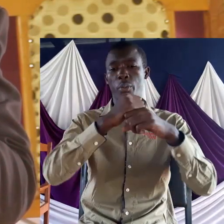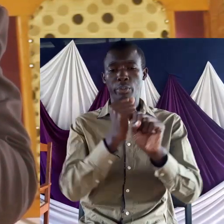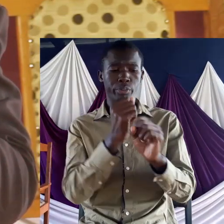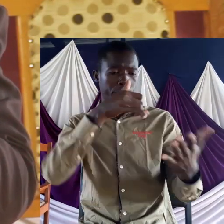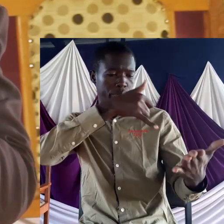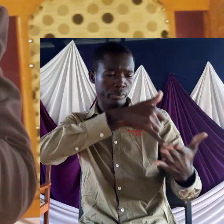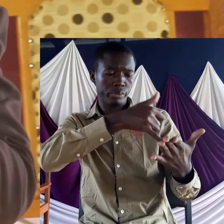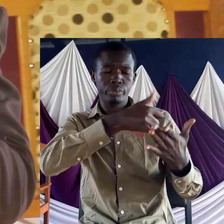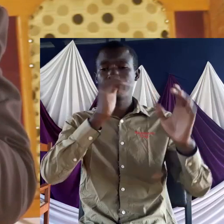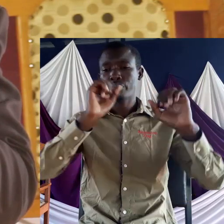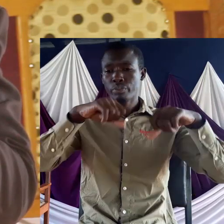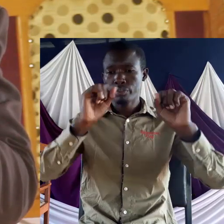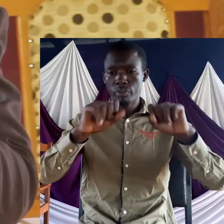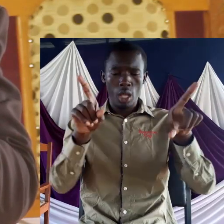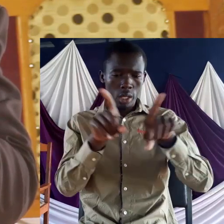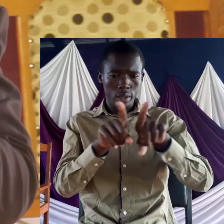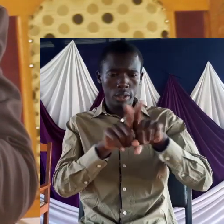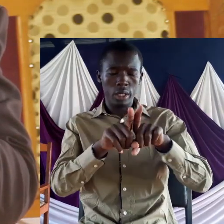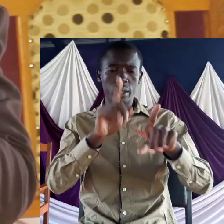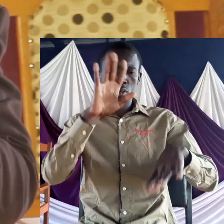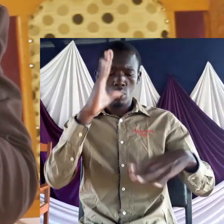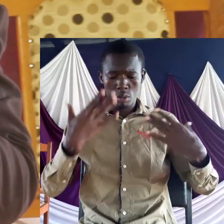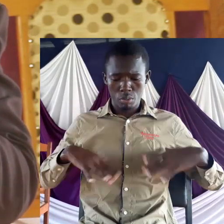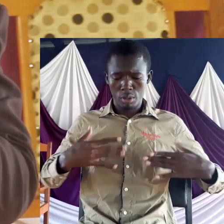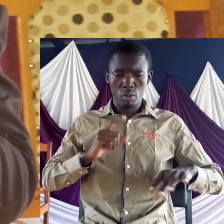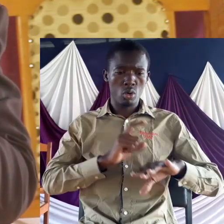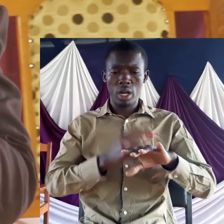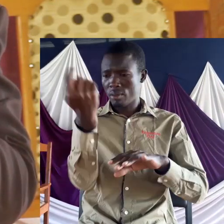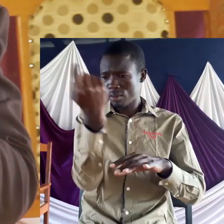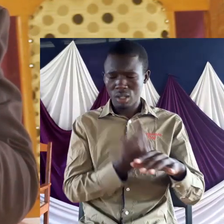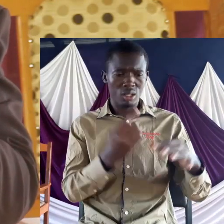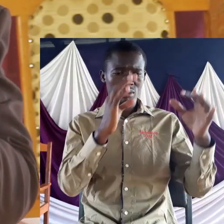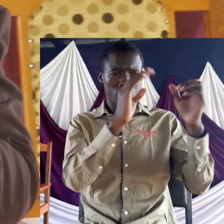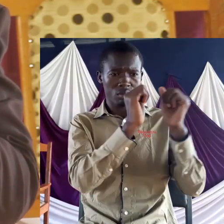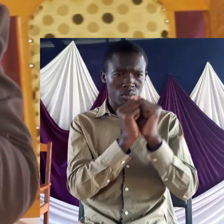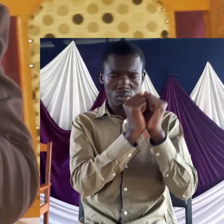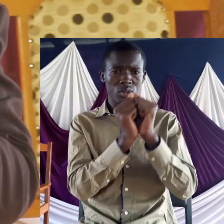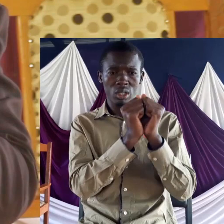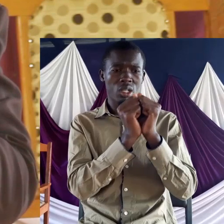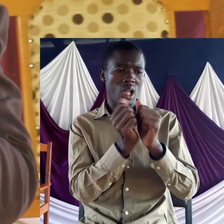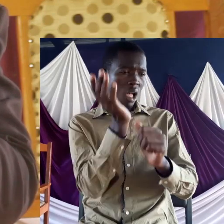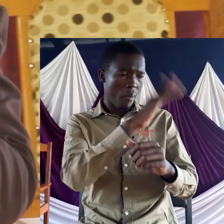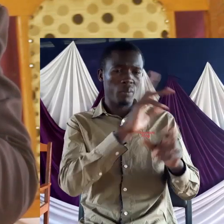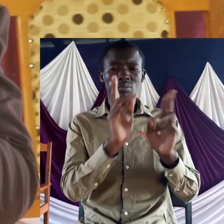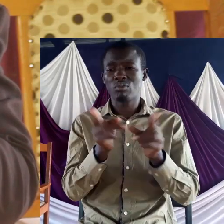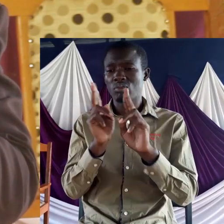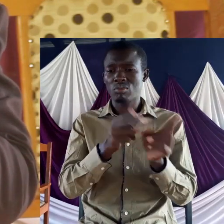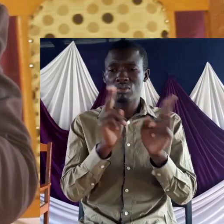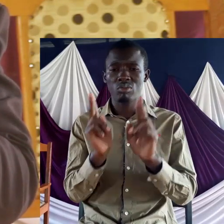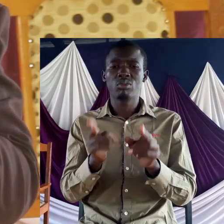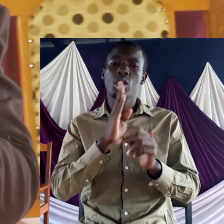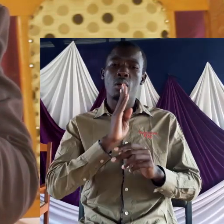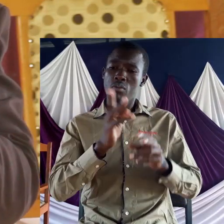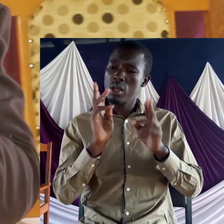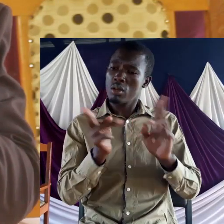us. And we pray that even as your people come together back to normalcy, let it be a normalcy